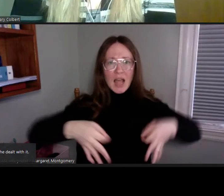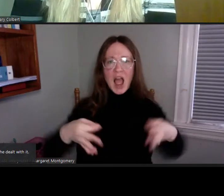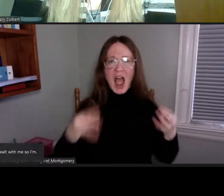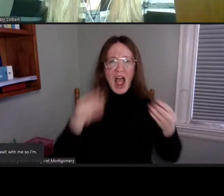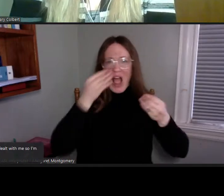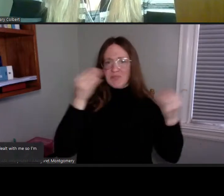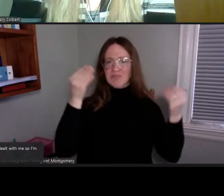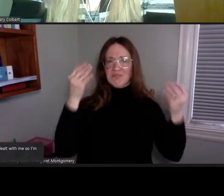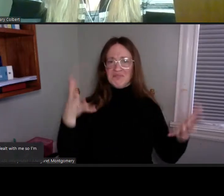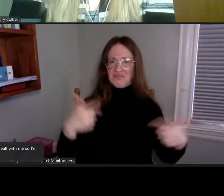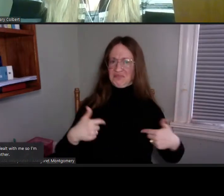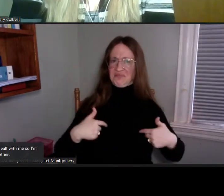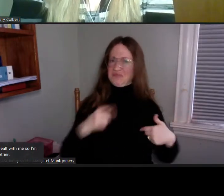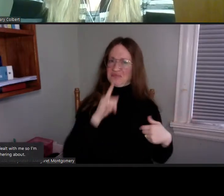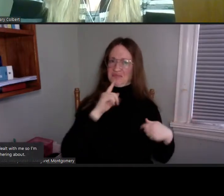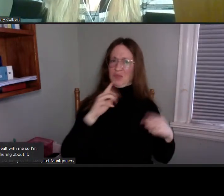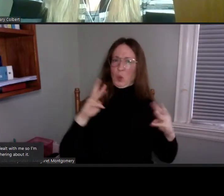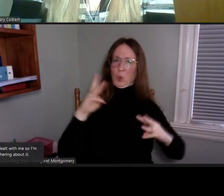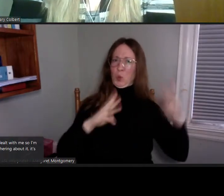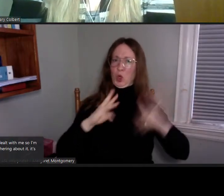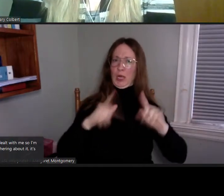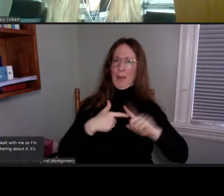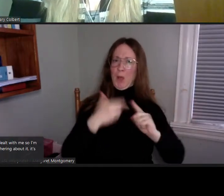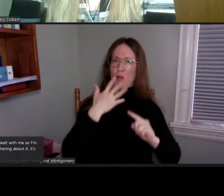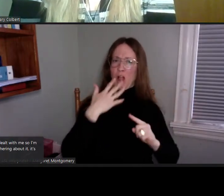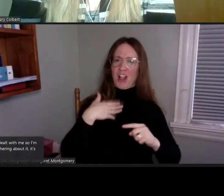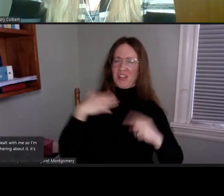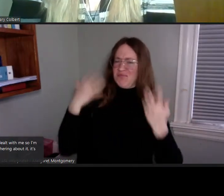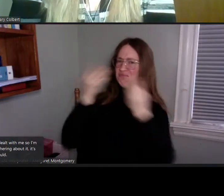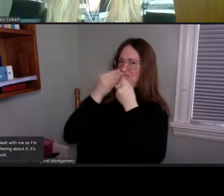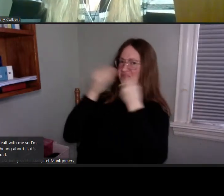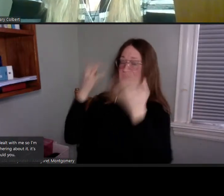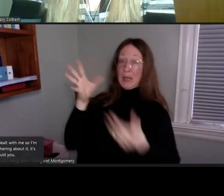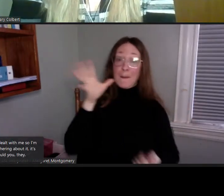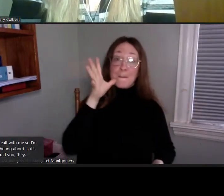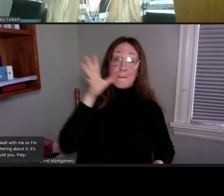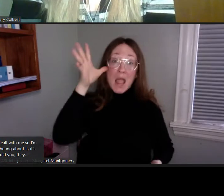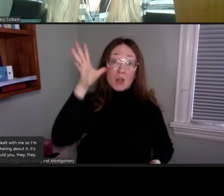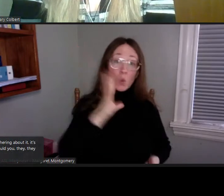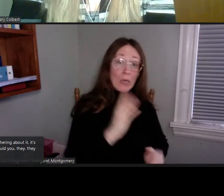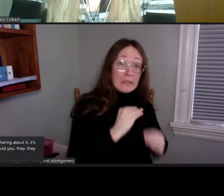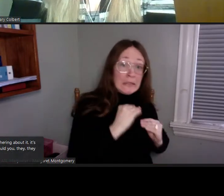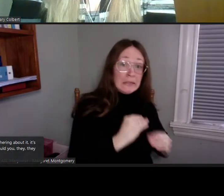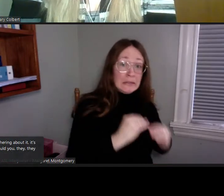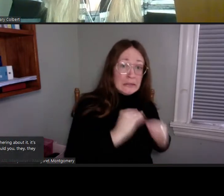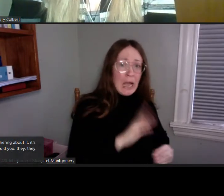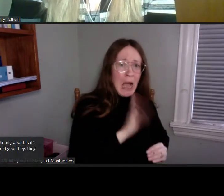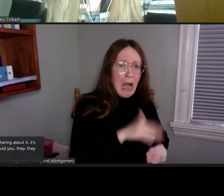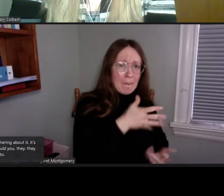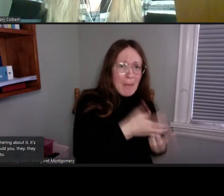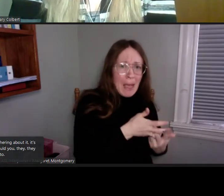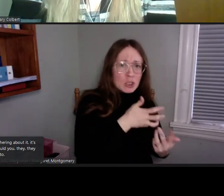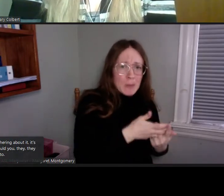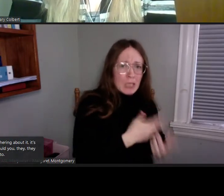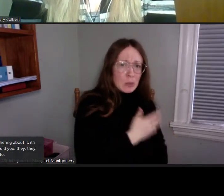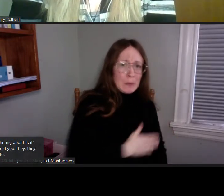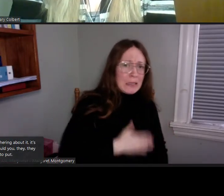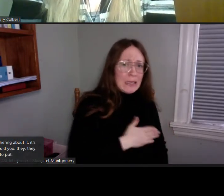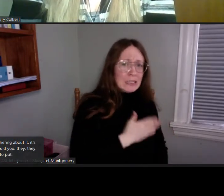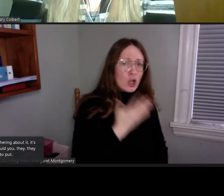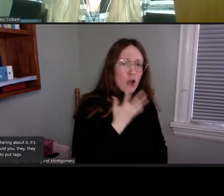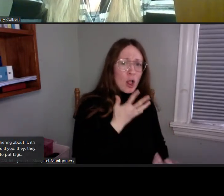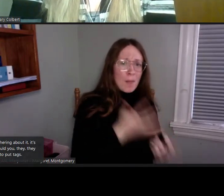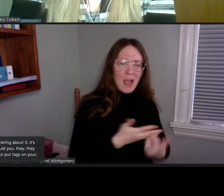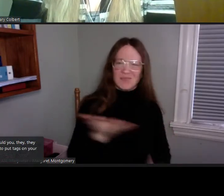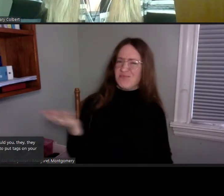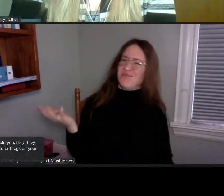I'm not even worrying or bothering about it. His parents tried, and you have the ability to put tags